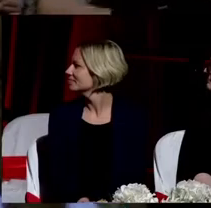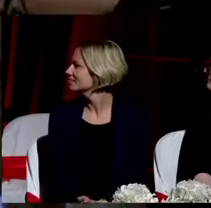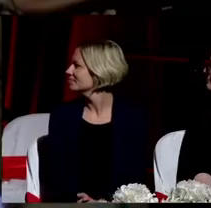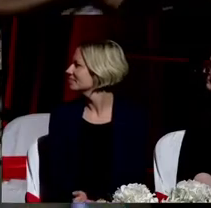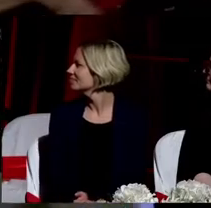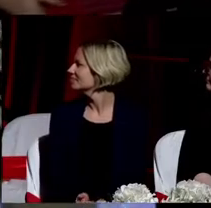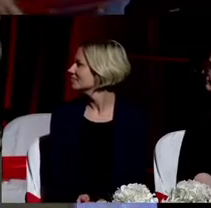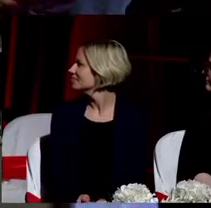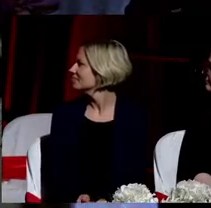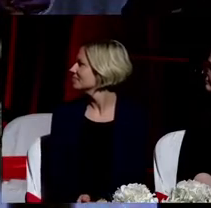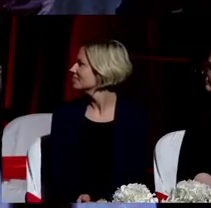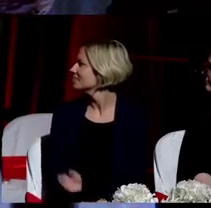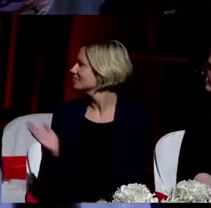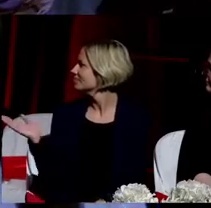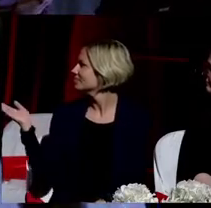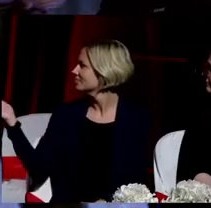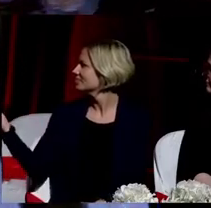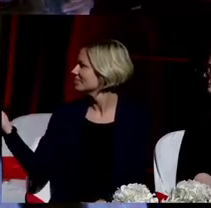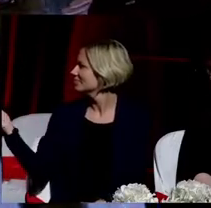Moises Aguilar Becerra.